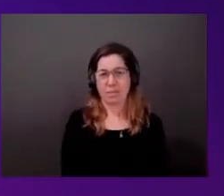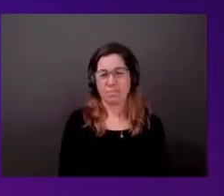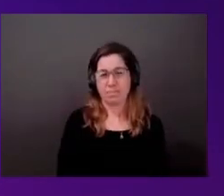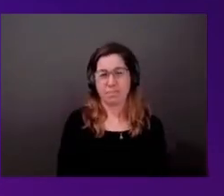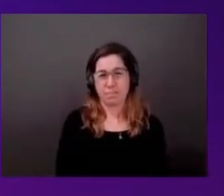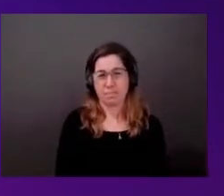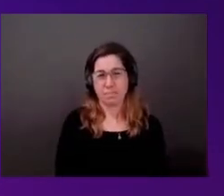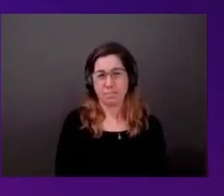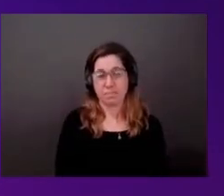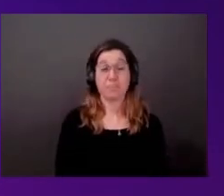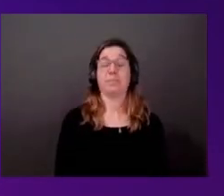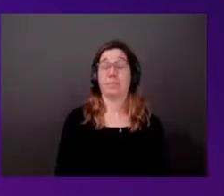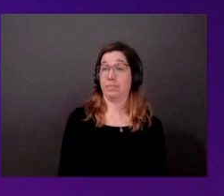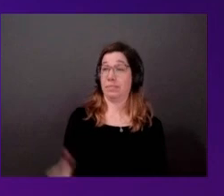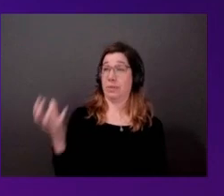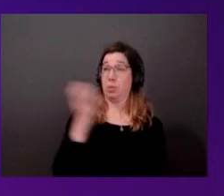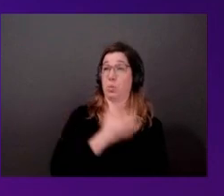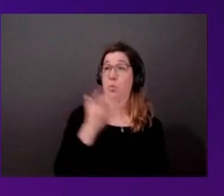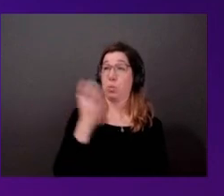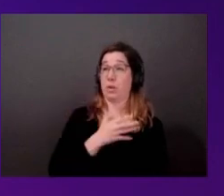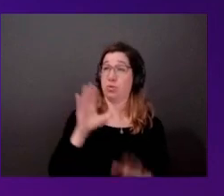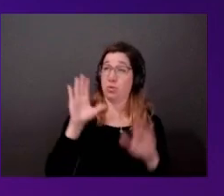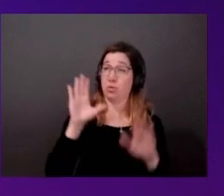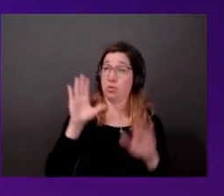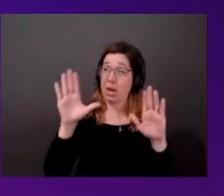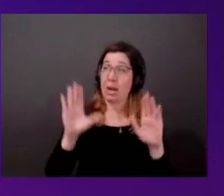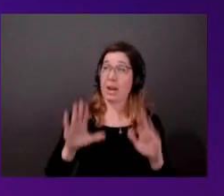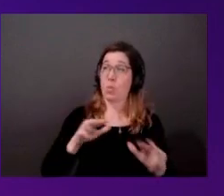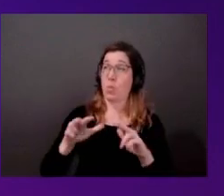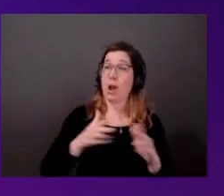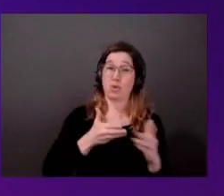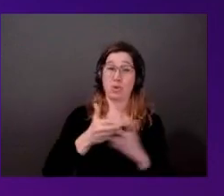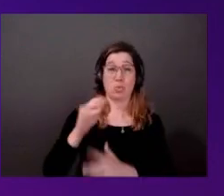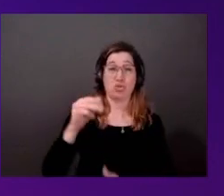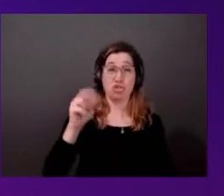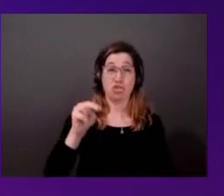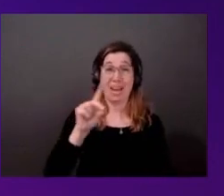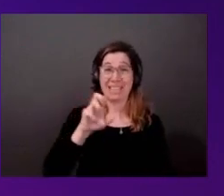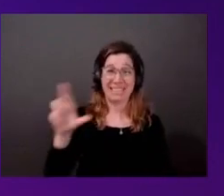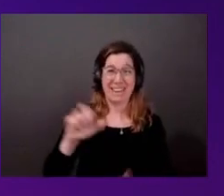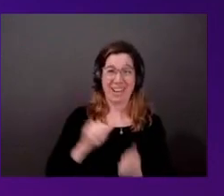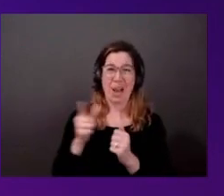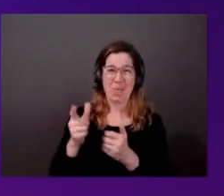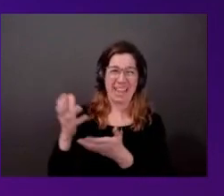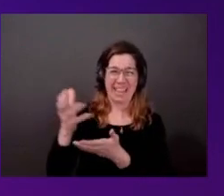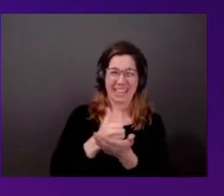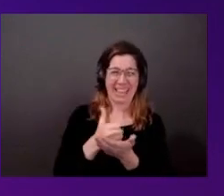Wow, what a great walkthrough from John Deere on how they are able to collect and analyze data straight off of